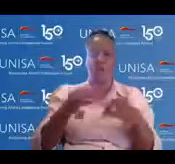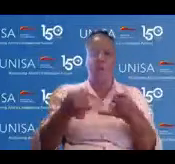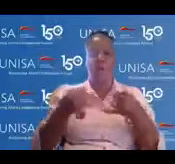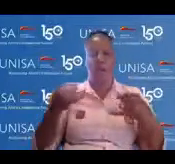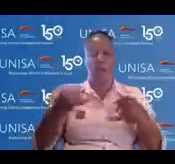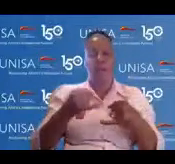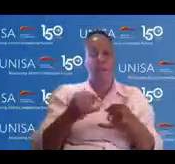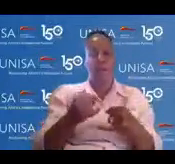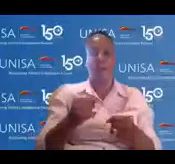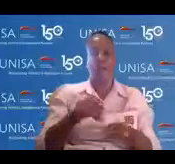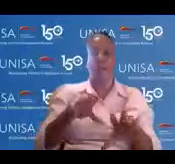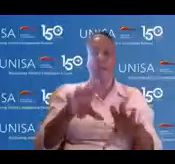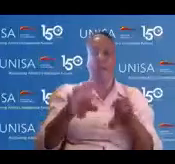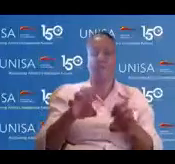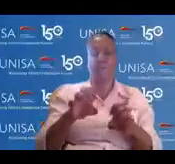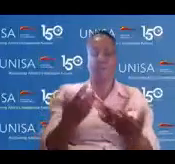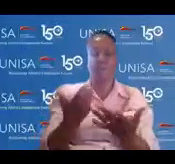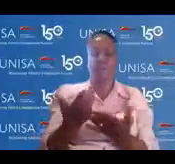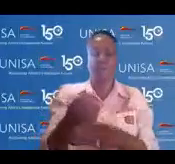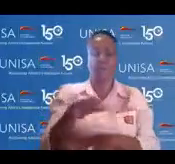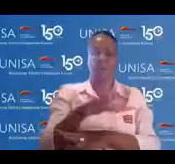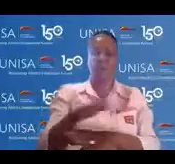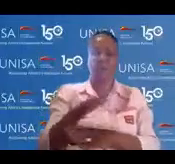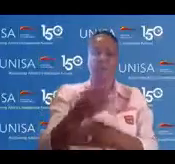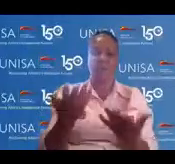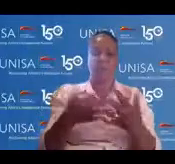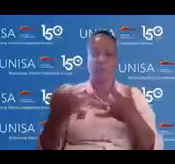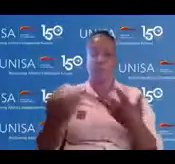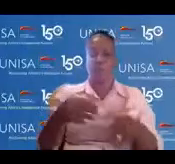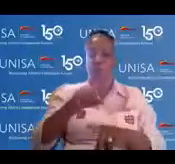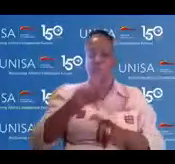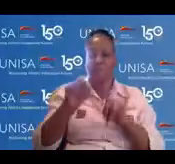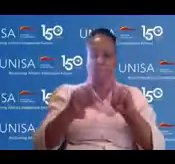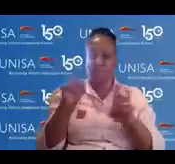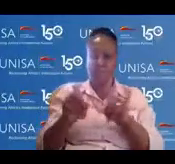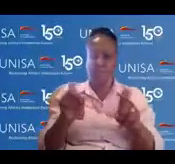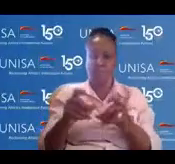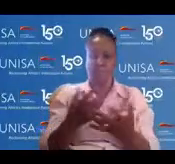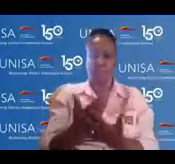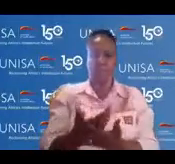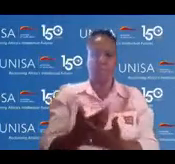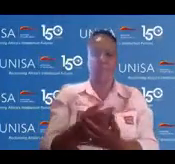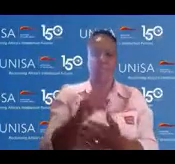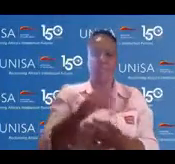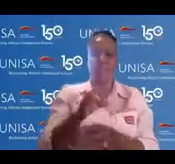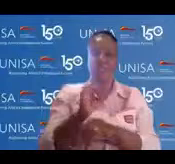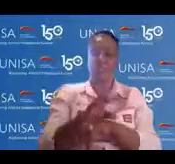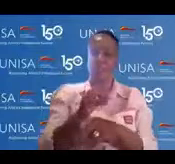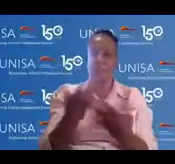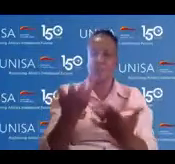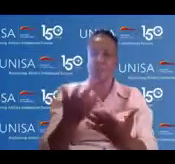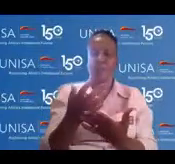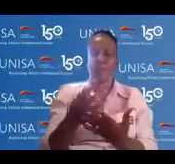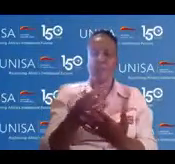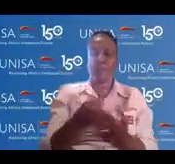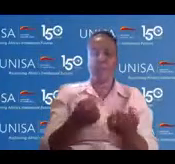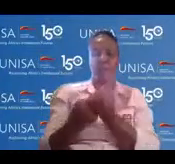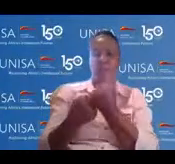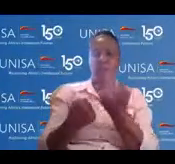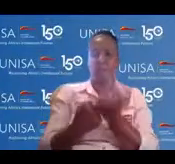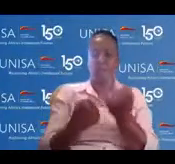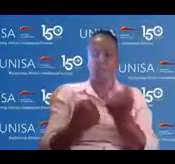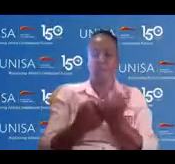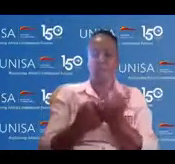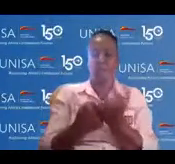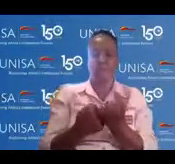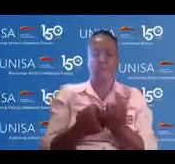virtual space where you can ask questions, seek guidance, and receive support for all your exam needs.